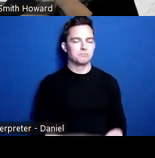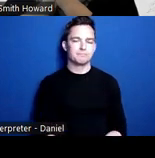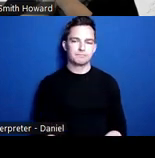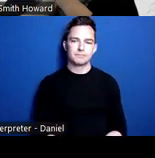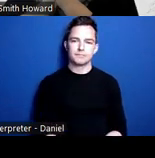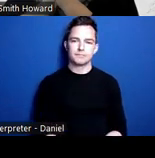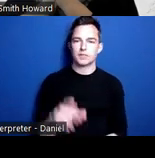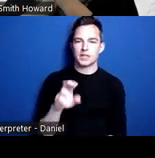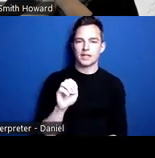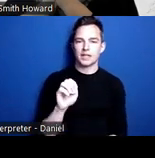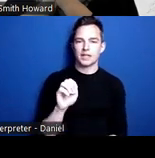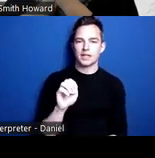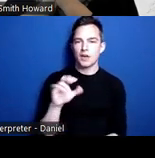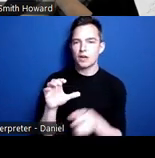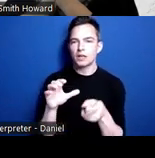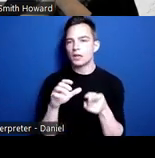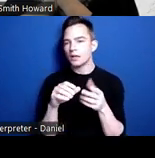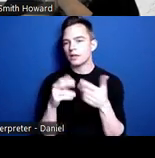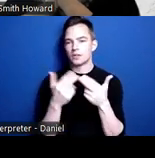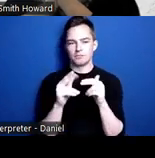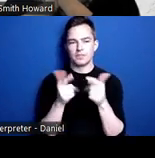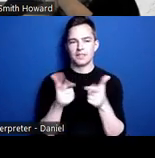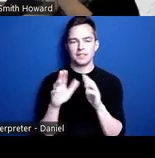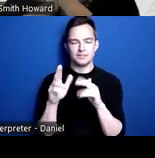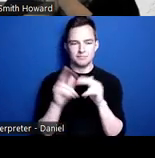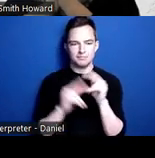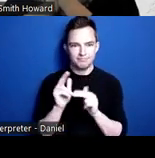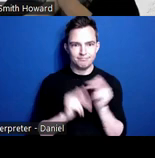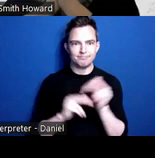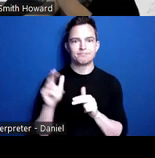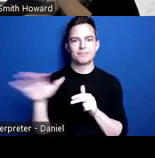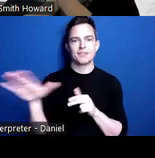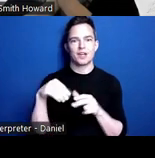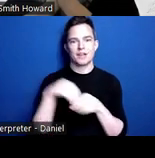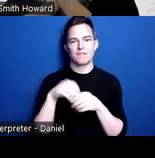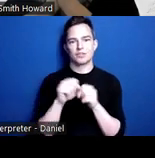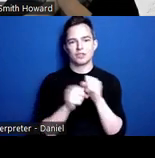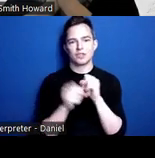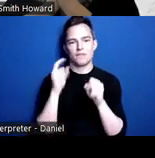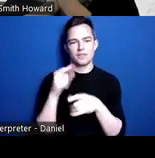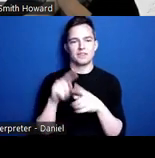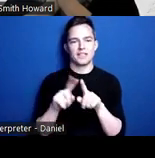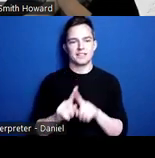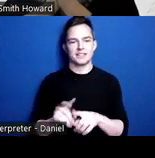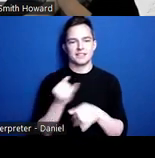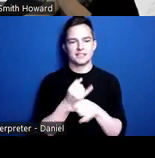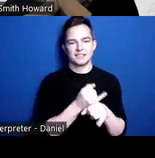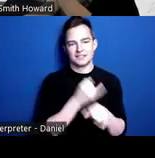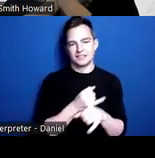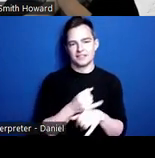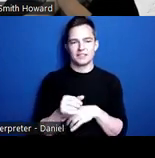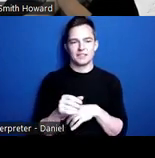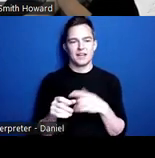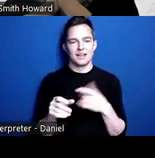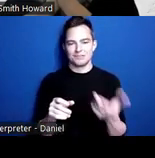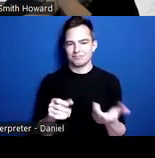You're one of the rare states that decided to build up their, their infrastructure for the institutions rather than ship them out. Mm-hmm.